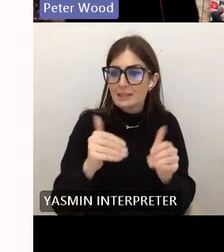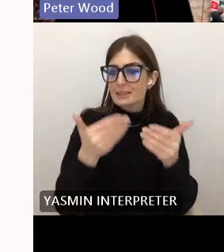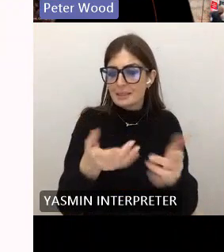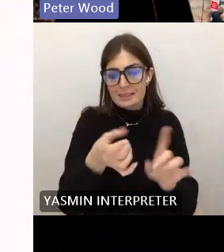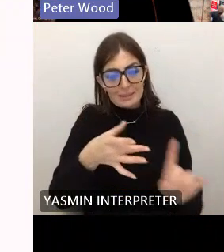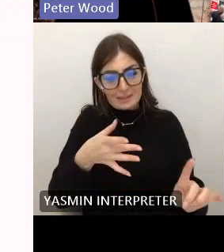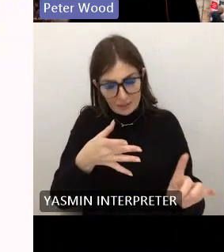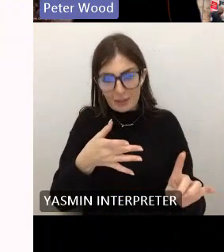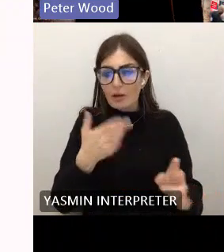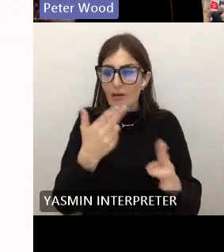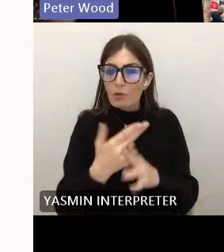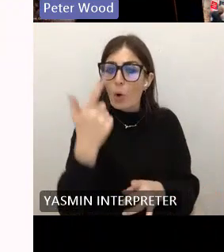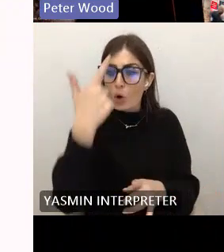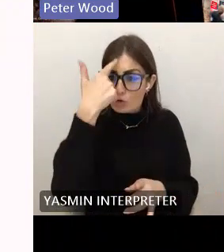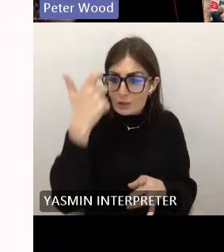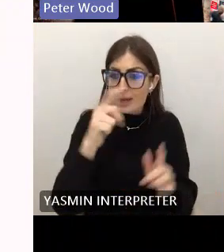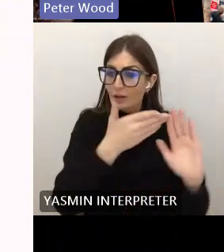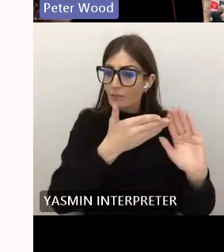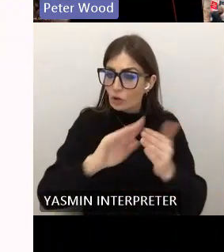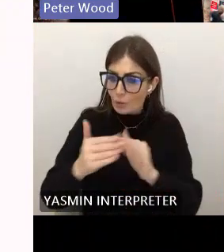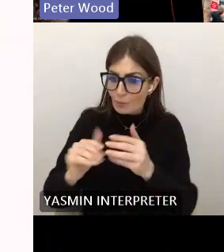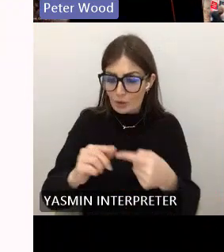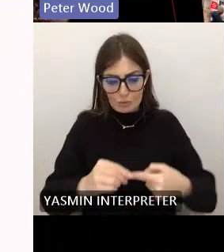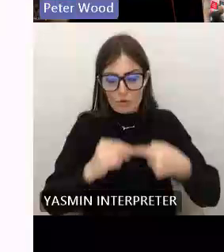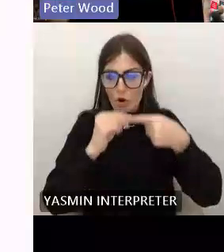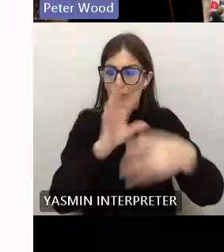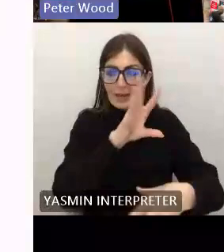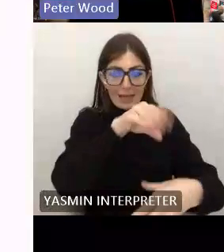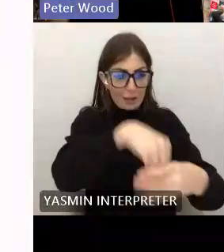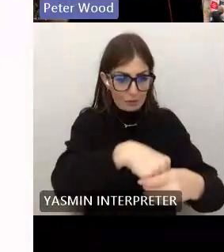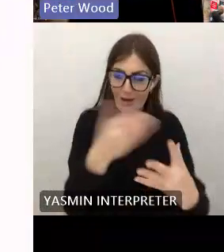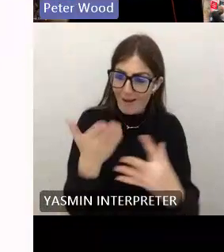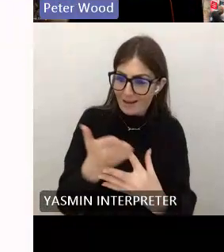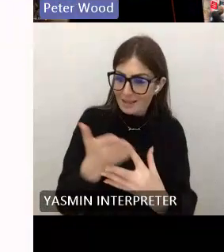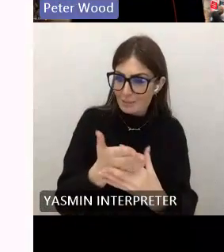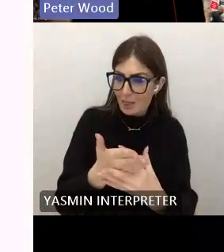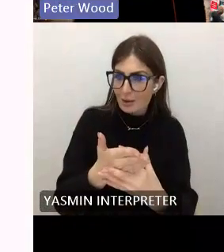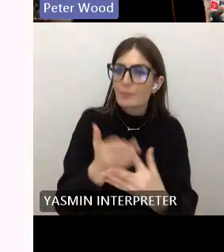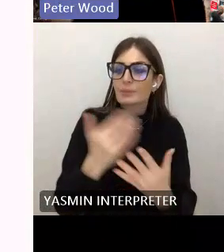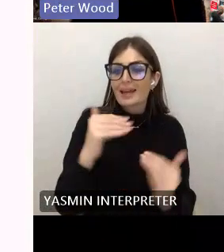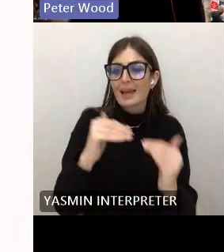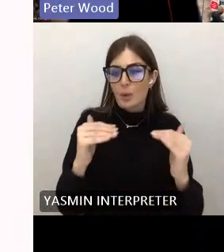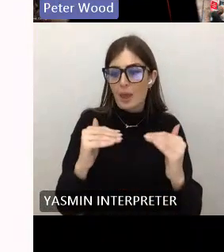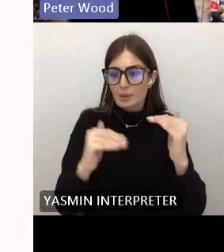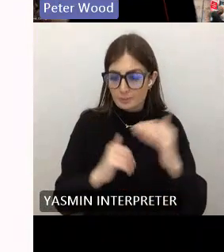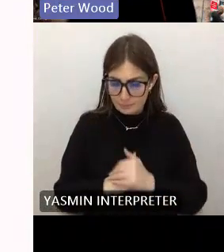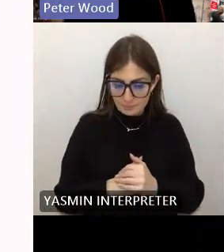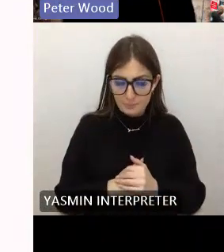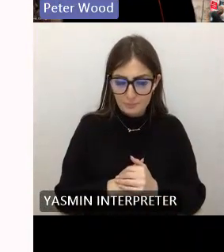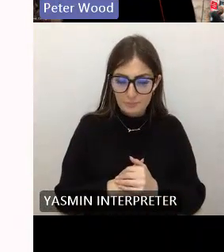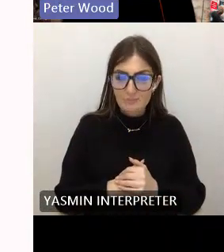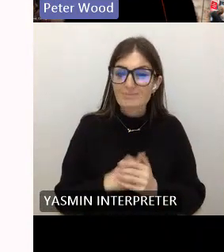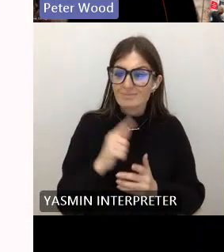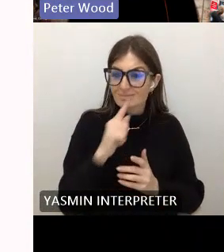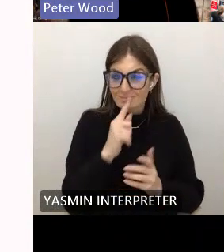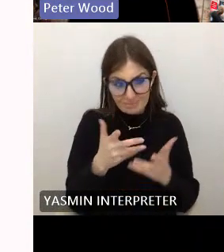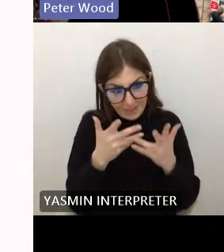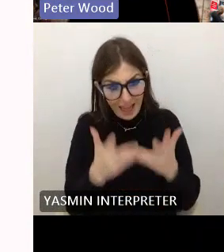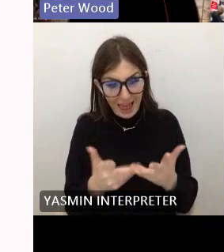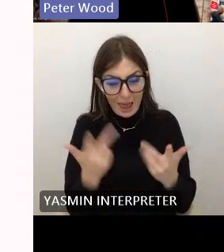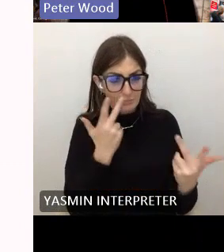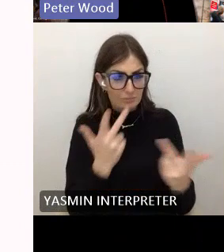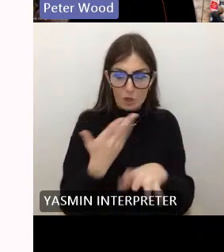specifically address the creative community's priorities of inclusivity, accessibility and equity. The funding will enable the creation and presentation